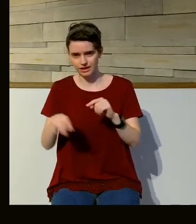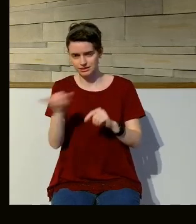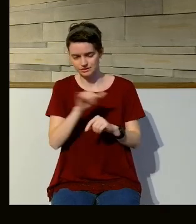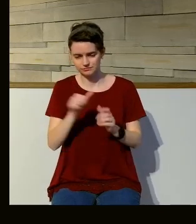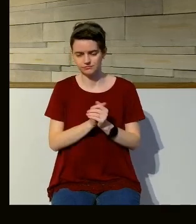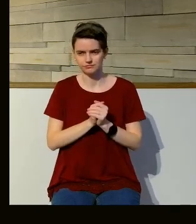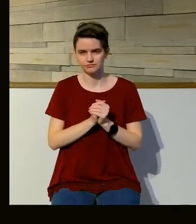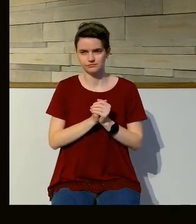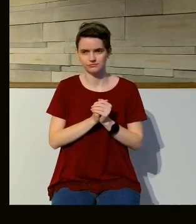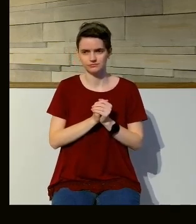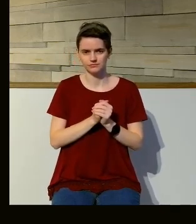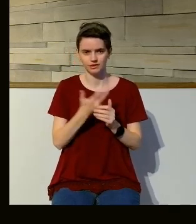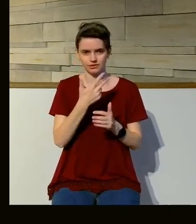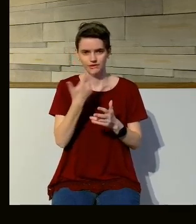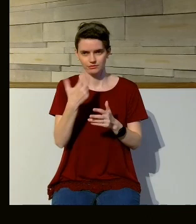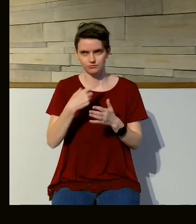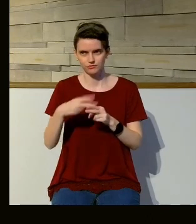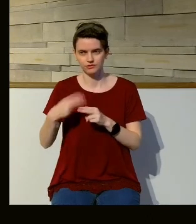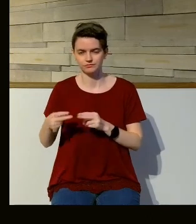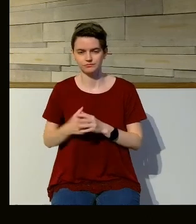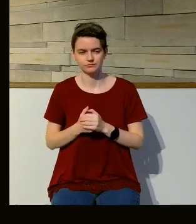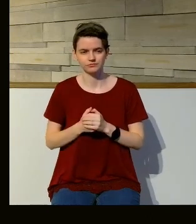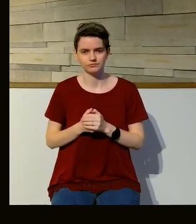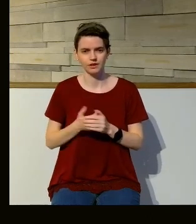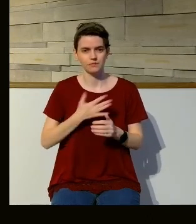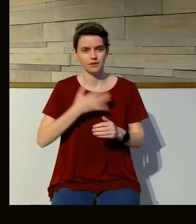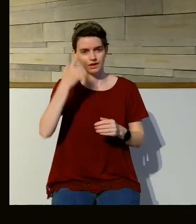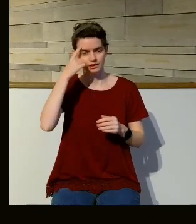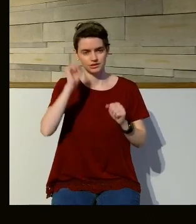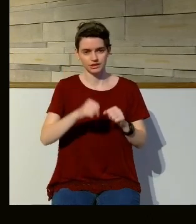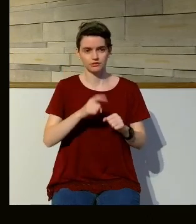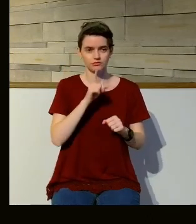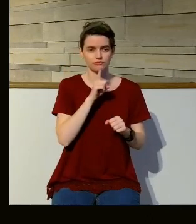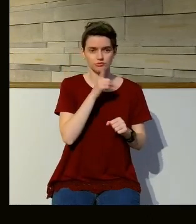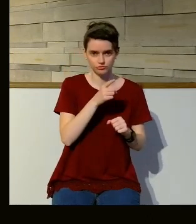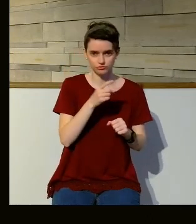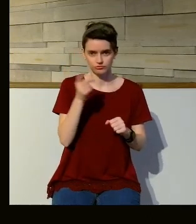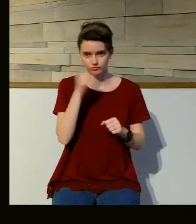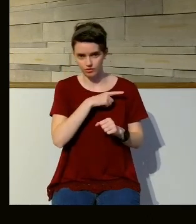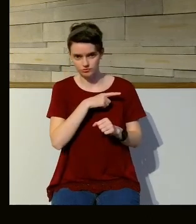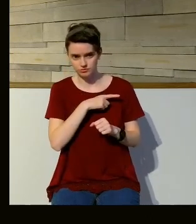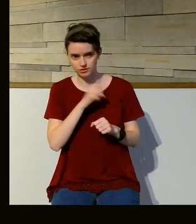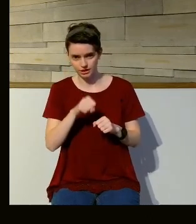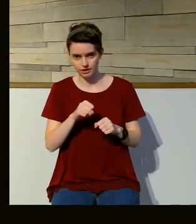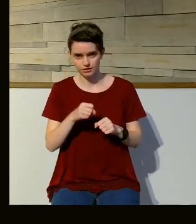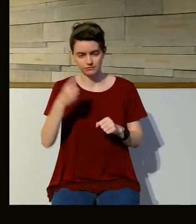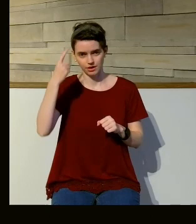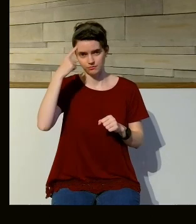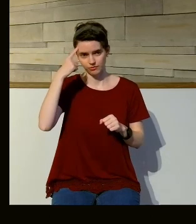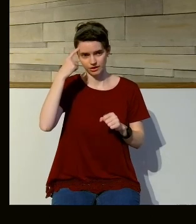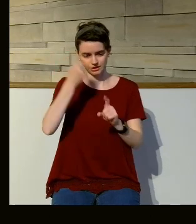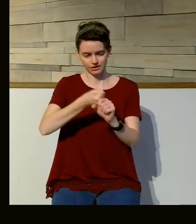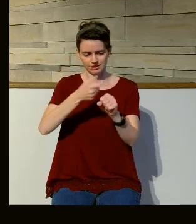thing. I'll give you three briefly. My thoughts can be true or false. This is a property of my mind. My brain is not true or